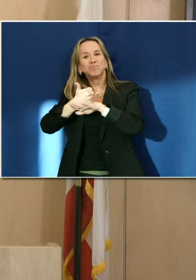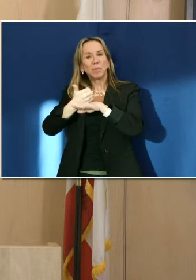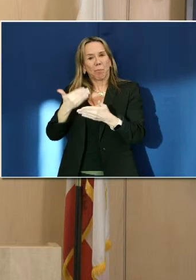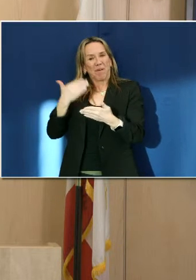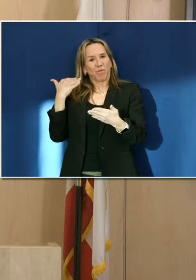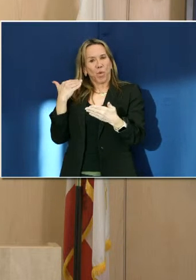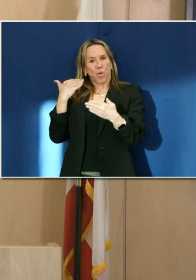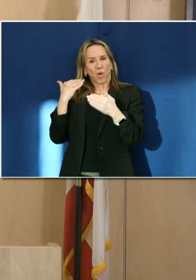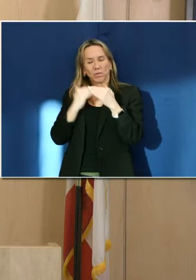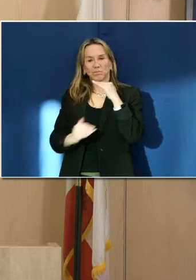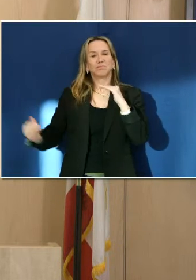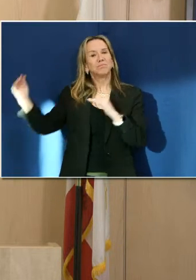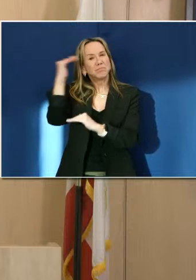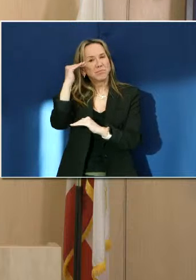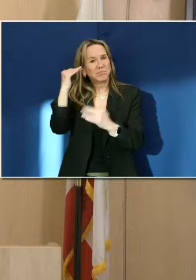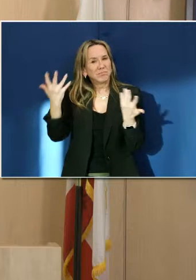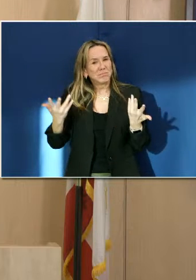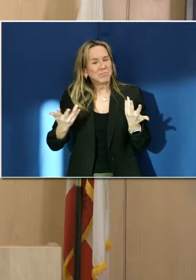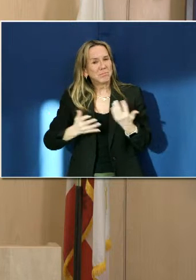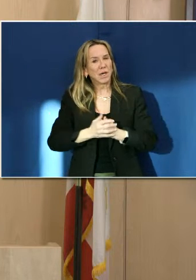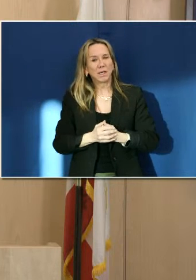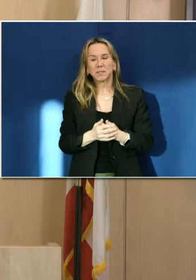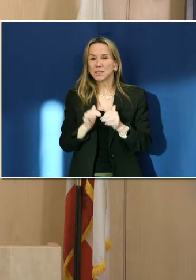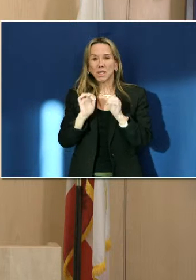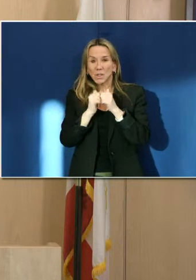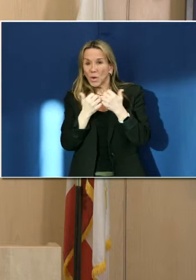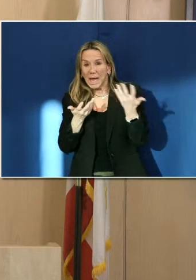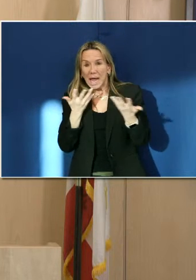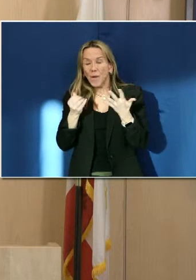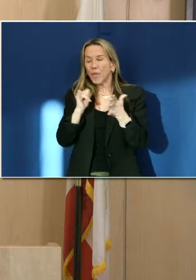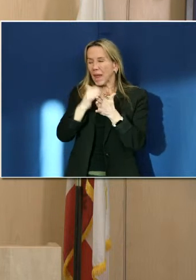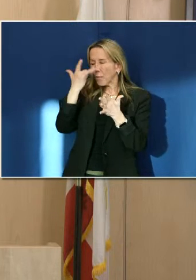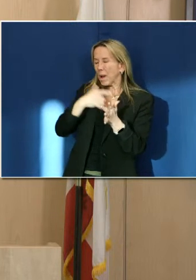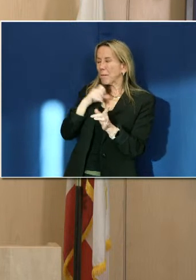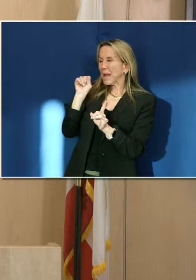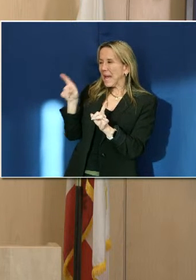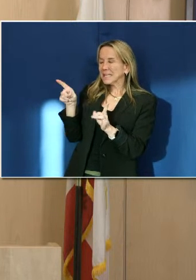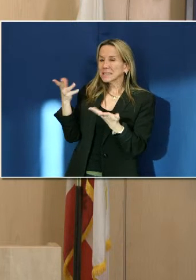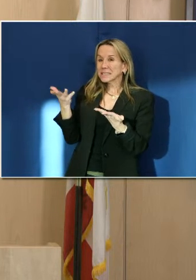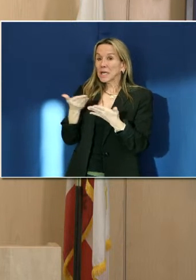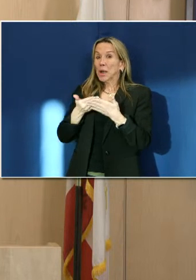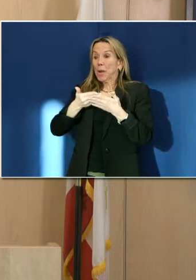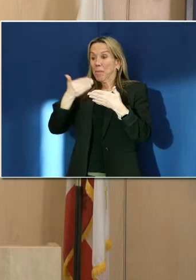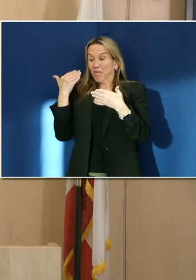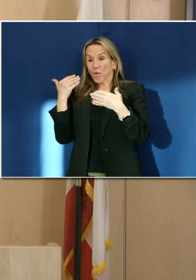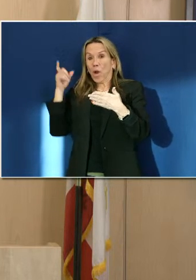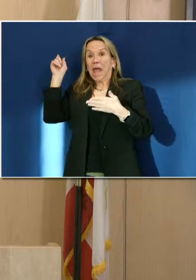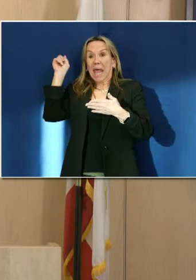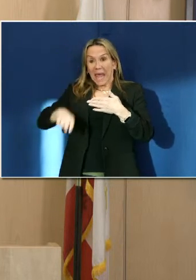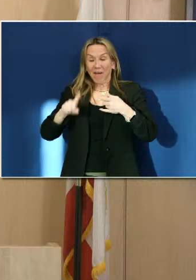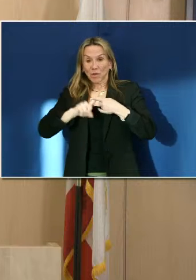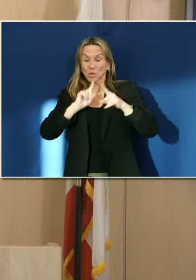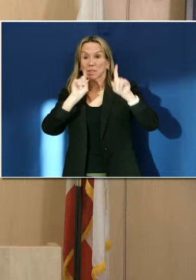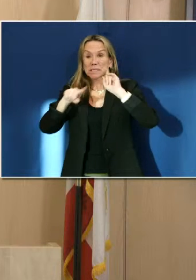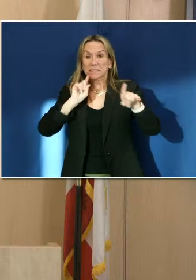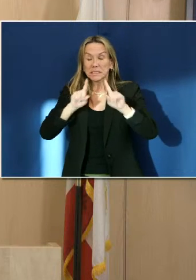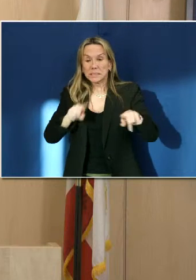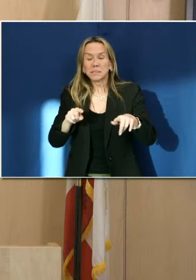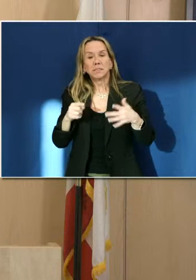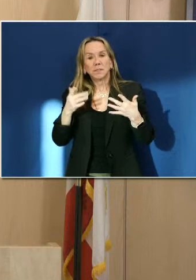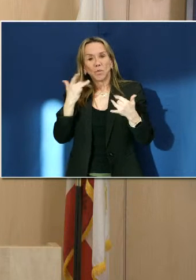so in this context, I suppose you need to pull back on demand before you get to the point where everybody's burnt out